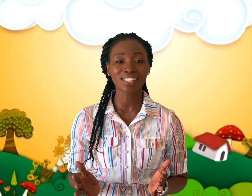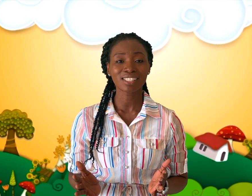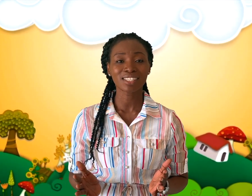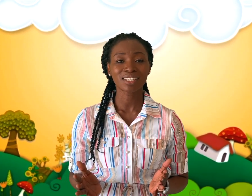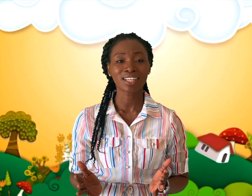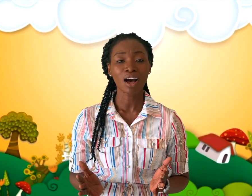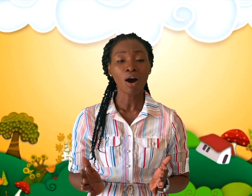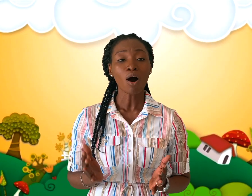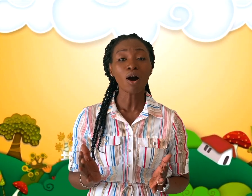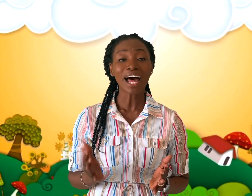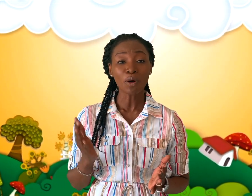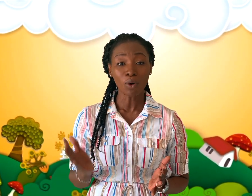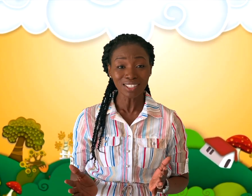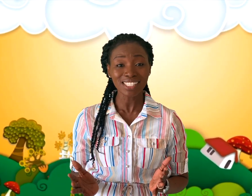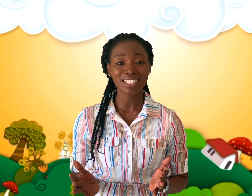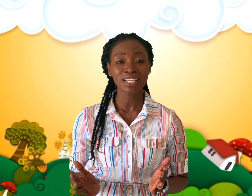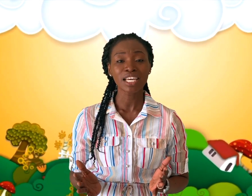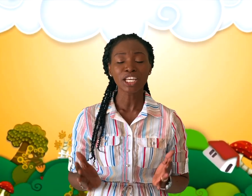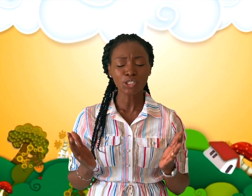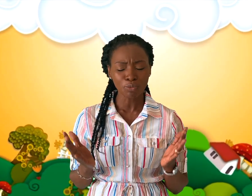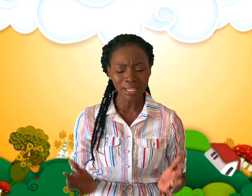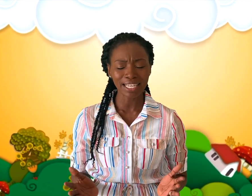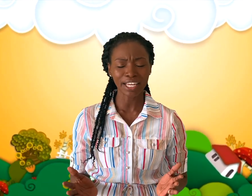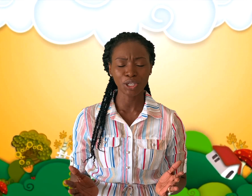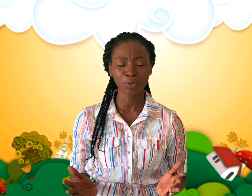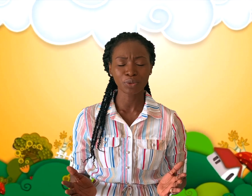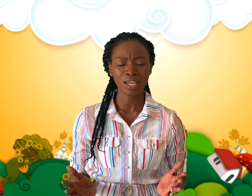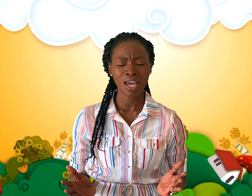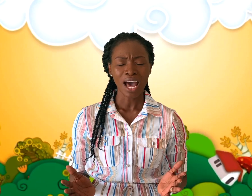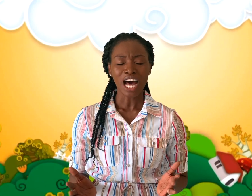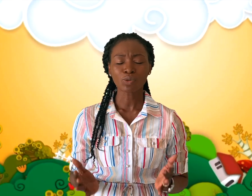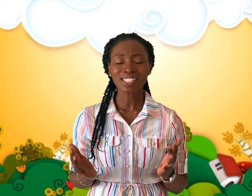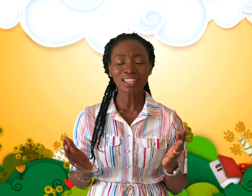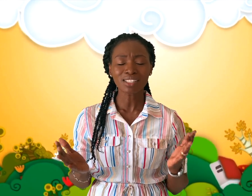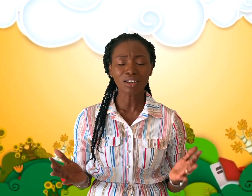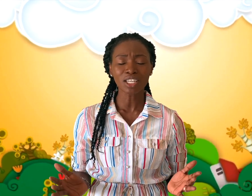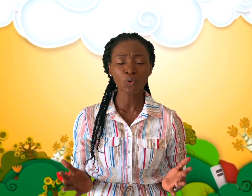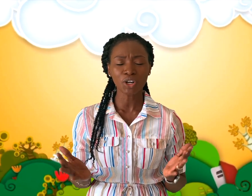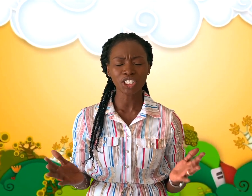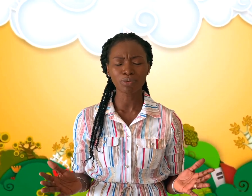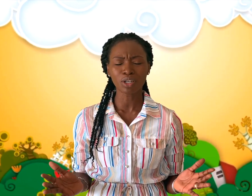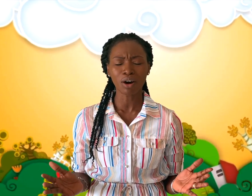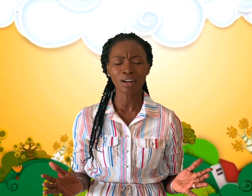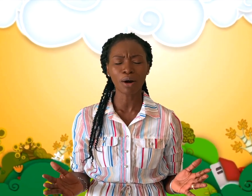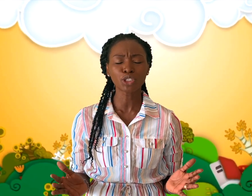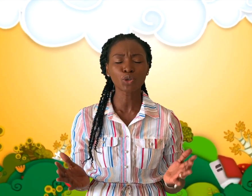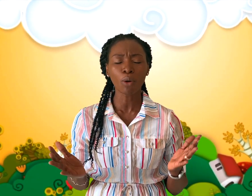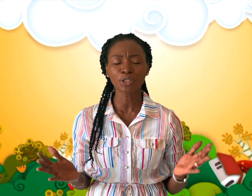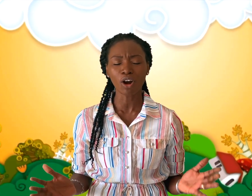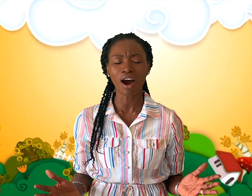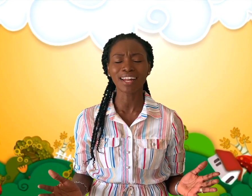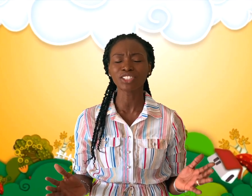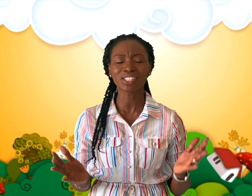Jesus, all I want is to be like you. As we sing this song in worship to God, I want